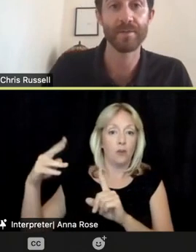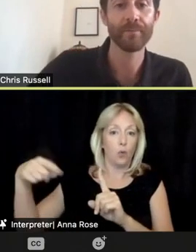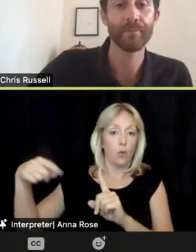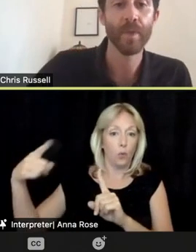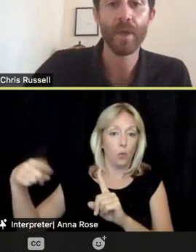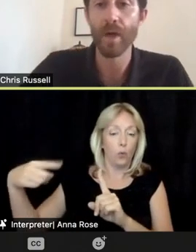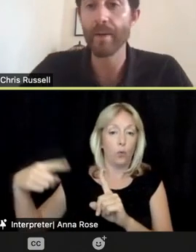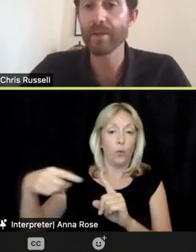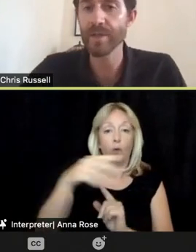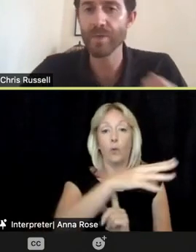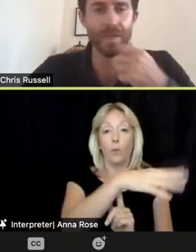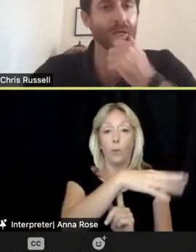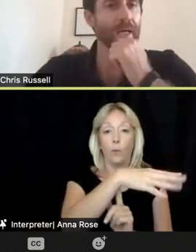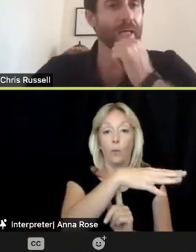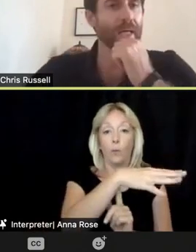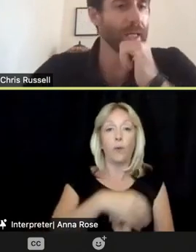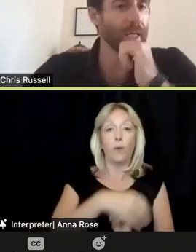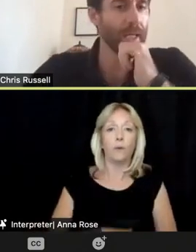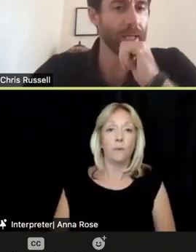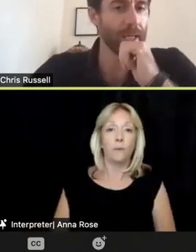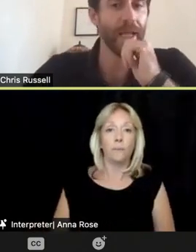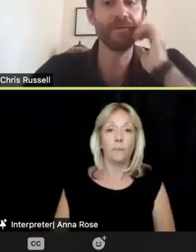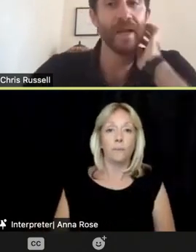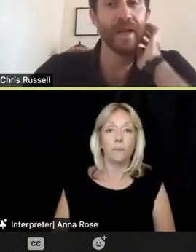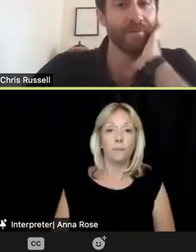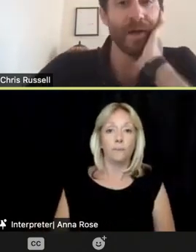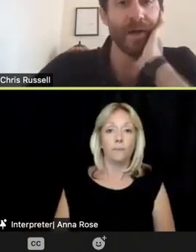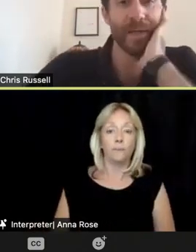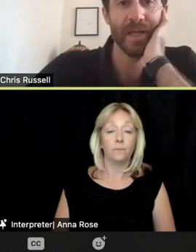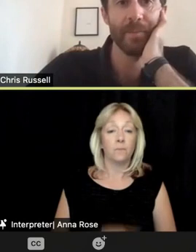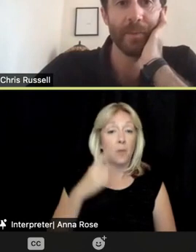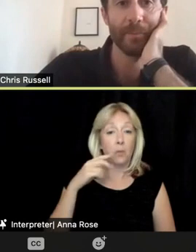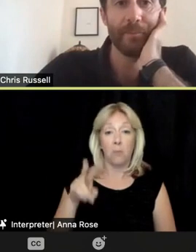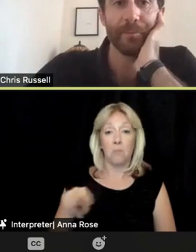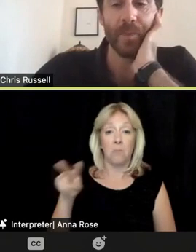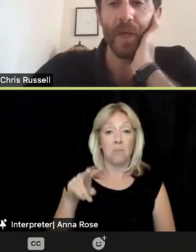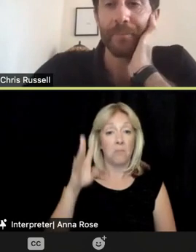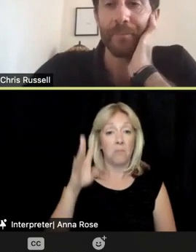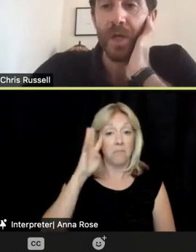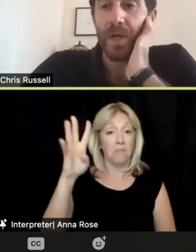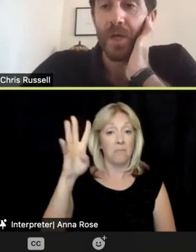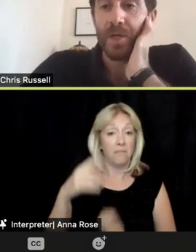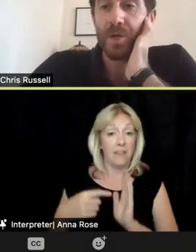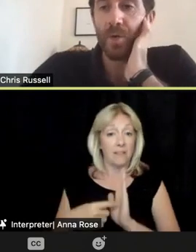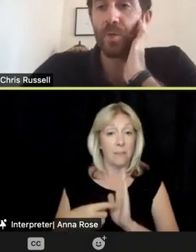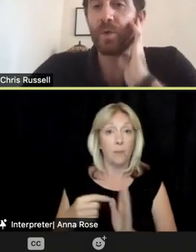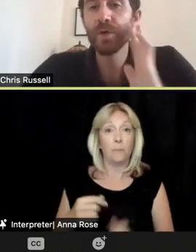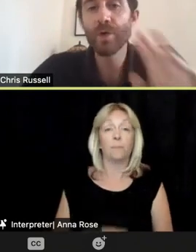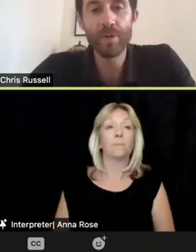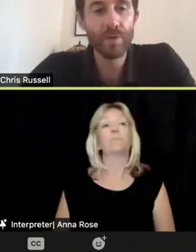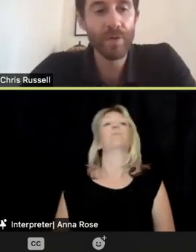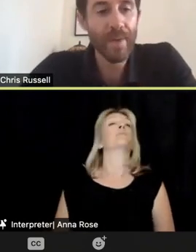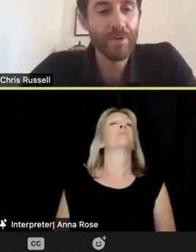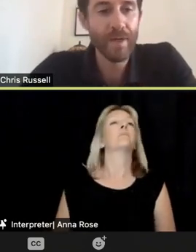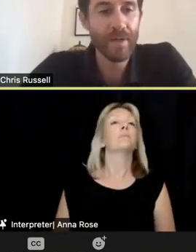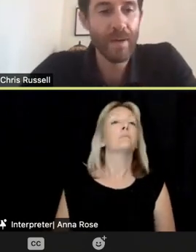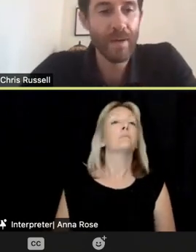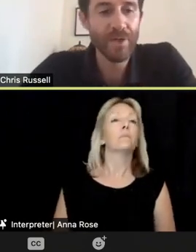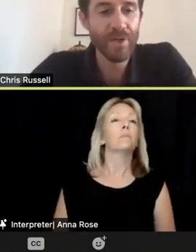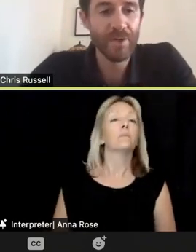communication system. I thought this was an innovative example. Okay, so when you go